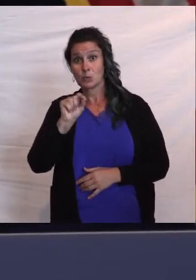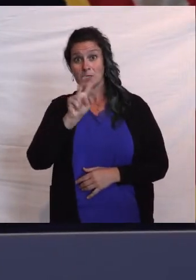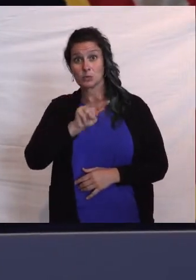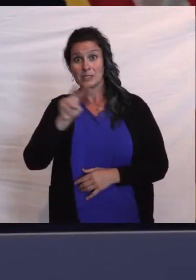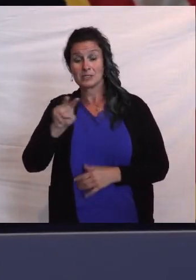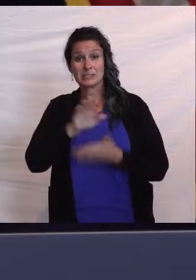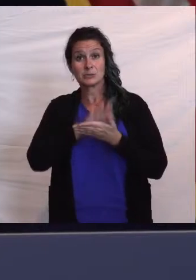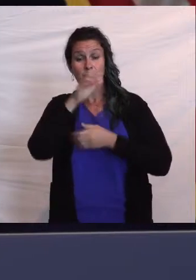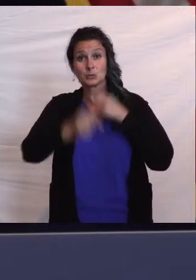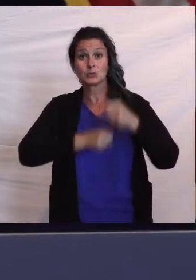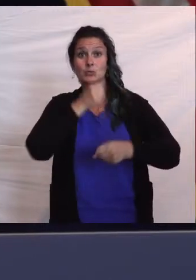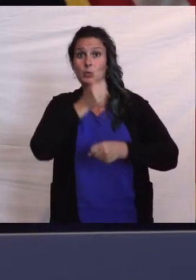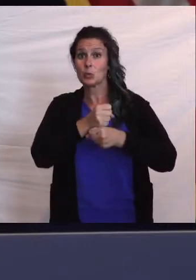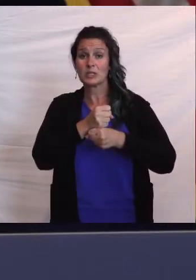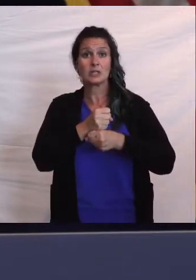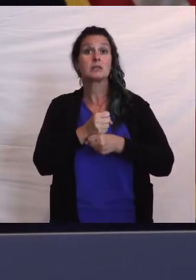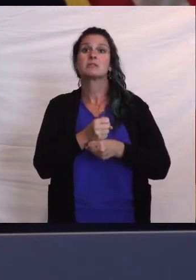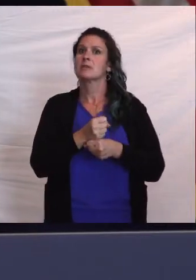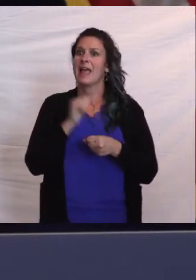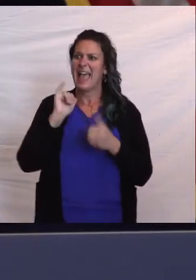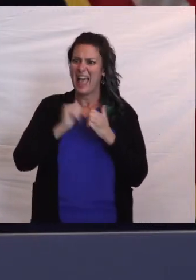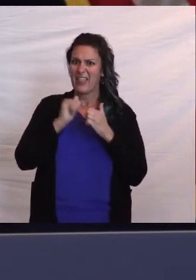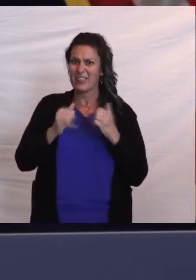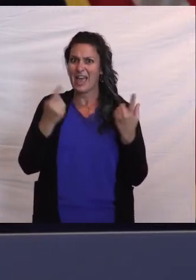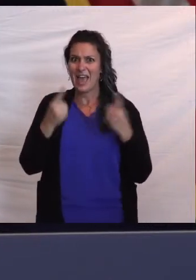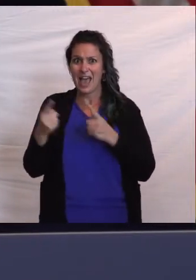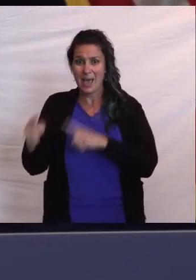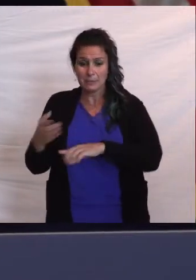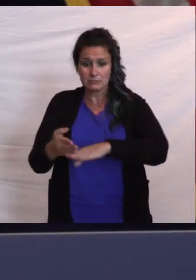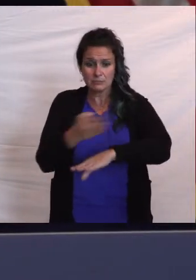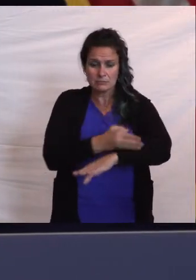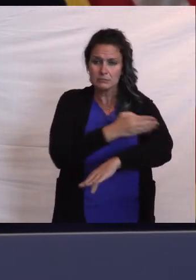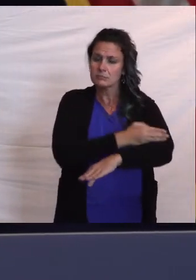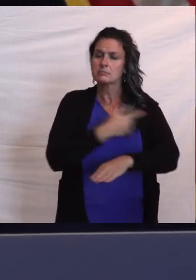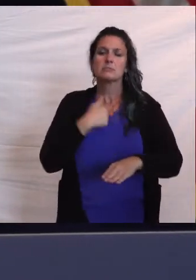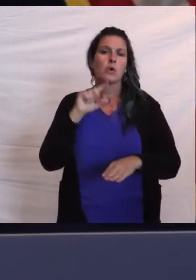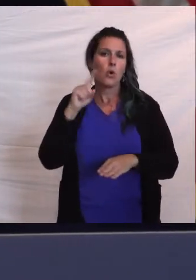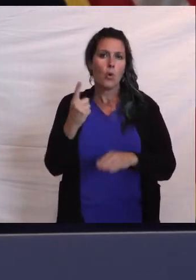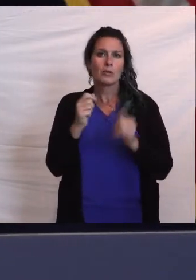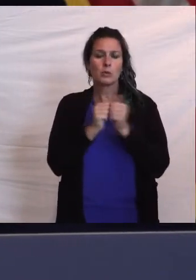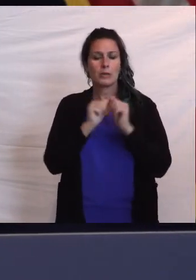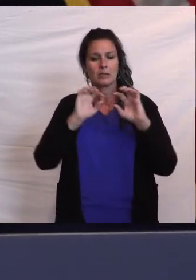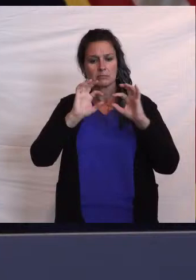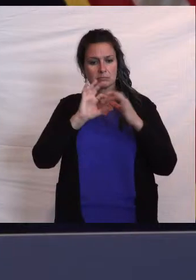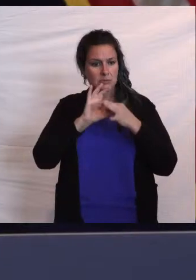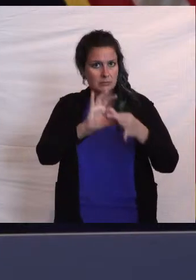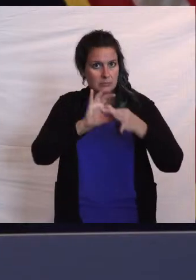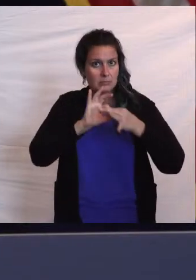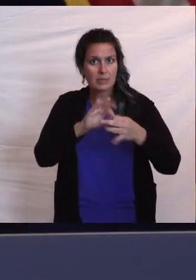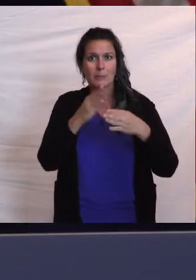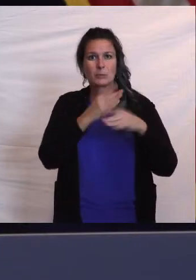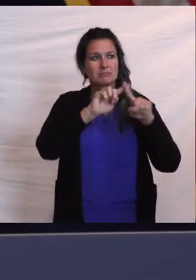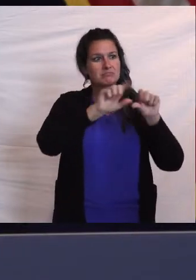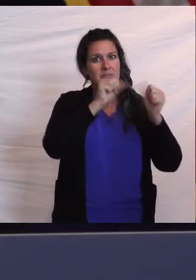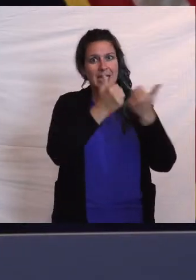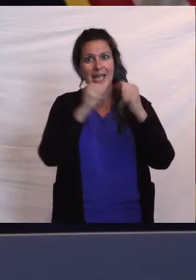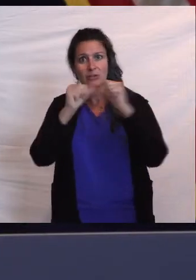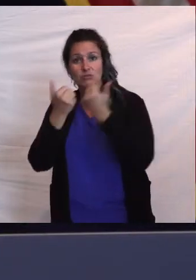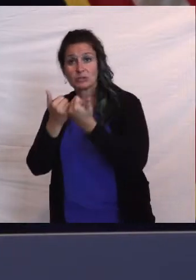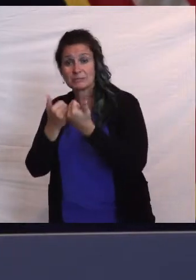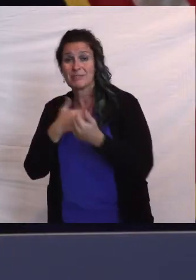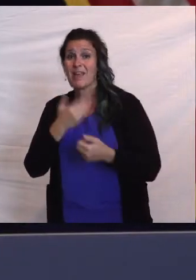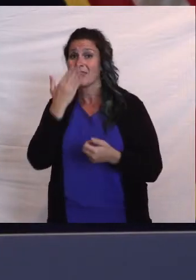2021-2022 school year would not have been possible without the collaboration of our agencies. Thank you for your